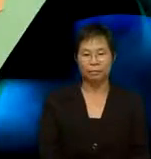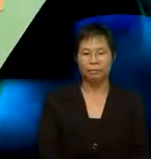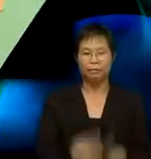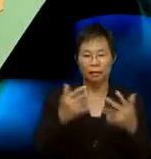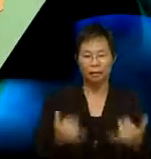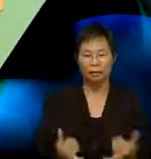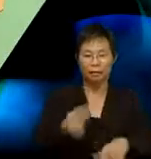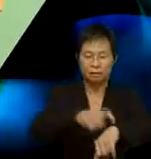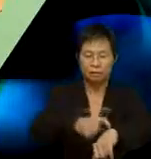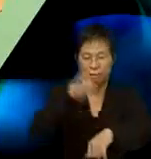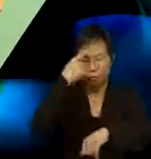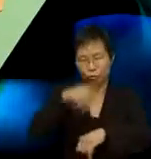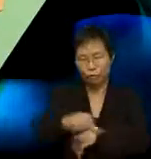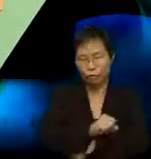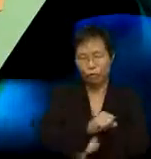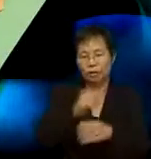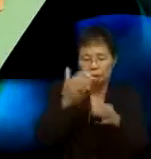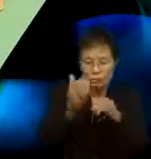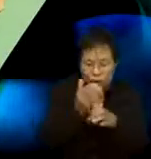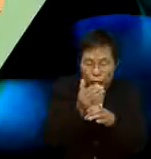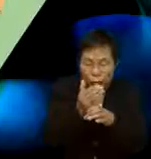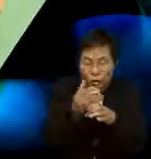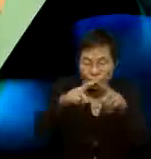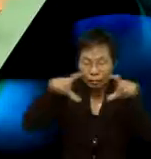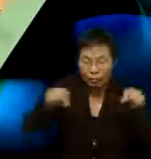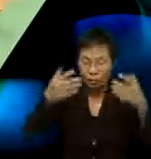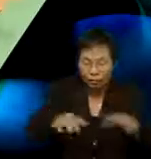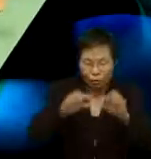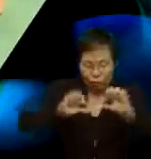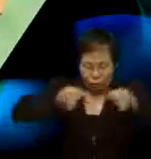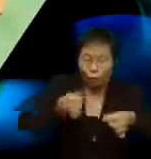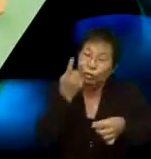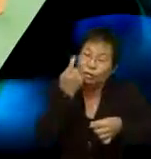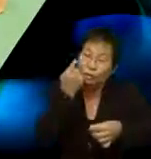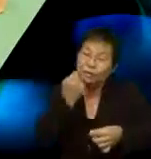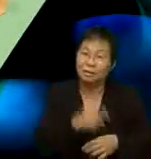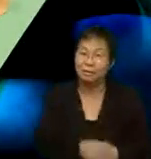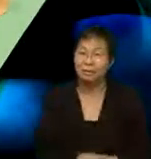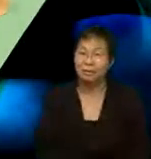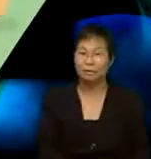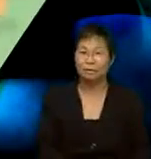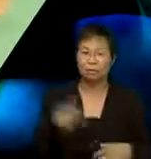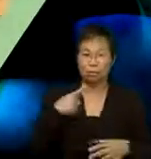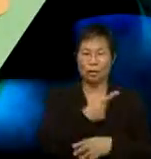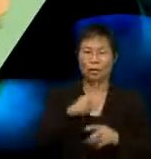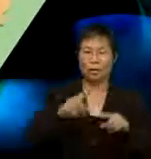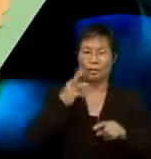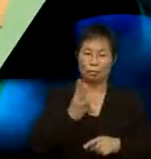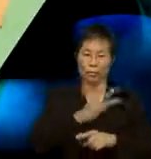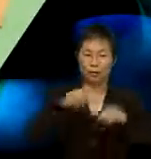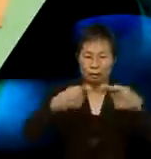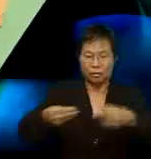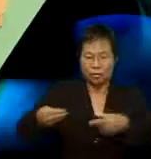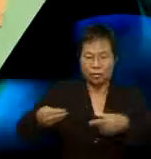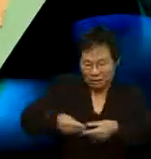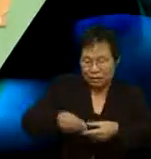Now, it's time to take back the smaller piece that we have folded just now. We are now going to insert the